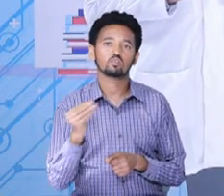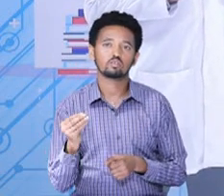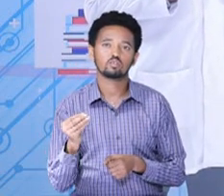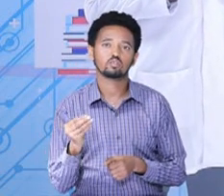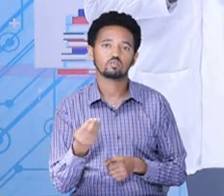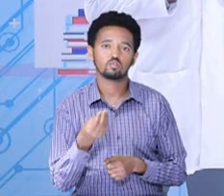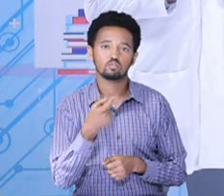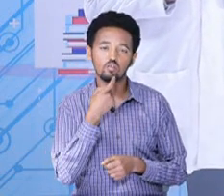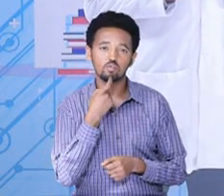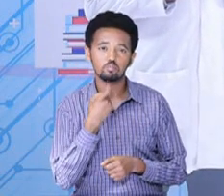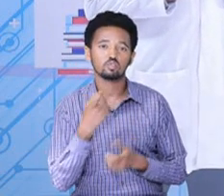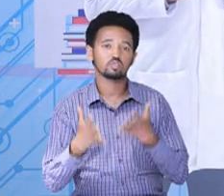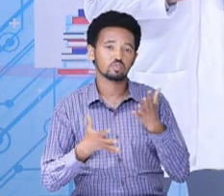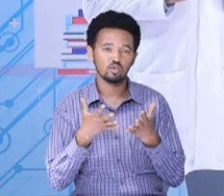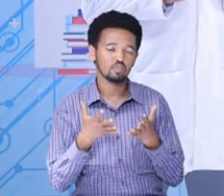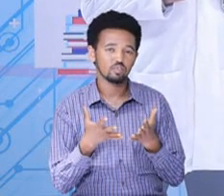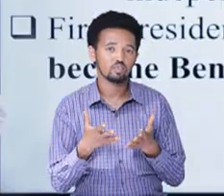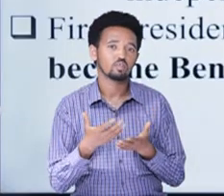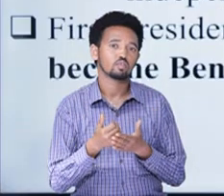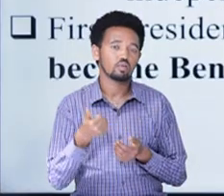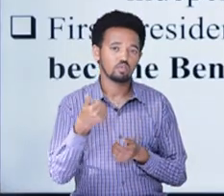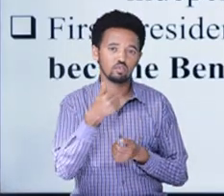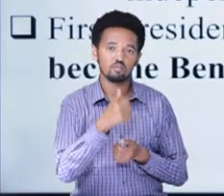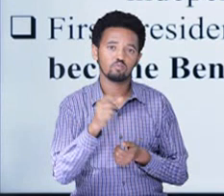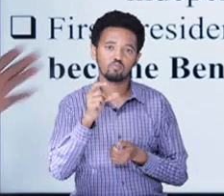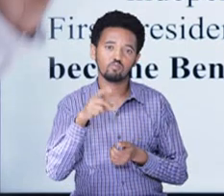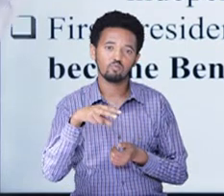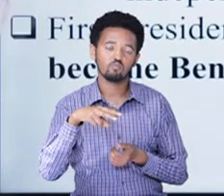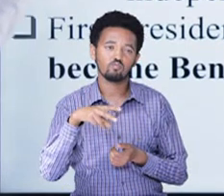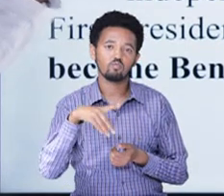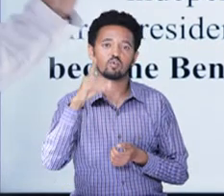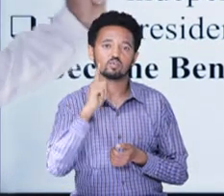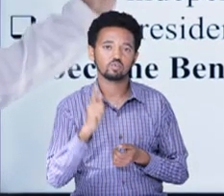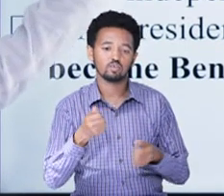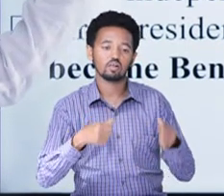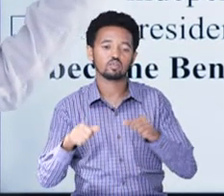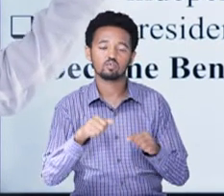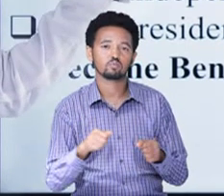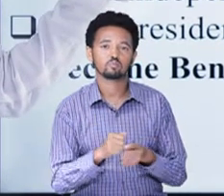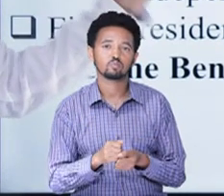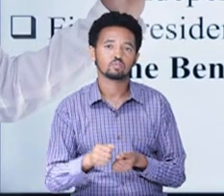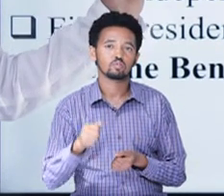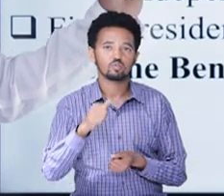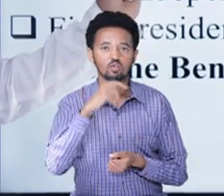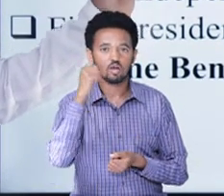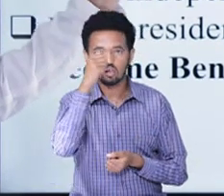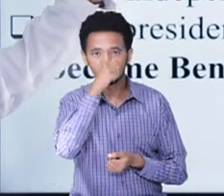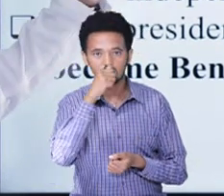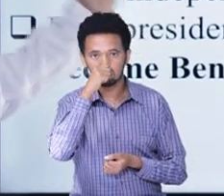FLN signed the Ivan Agreement. It ended the Algerian